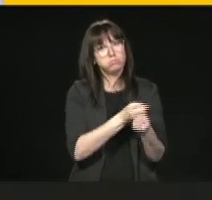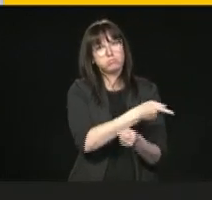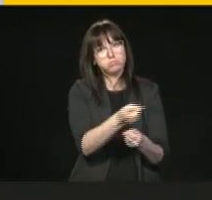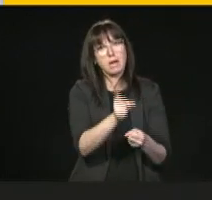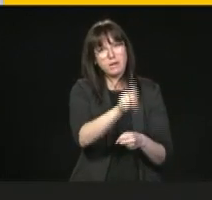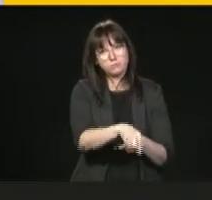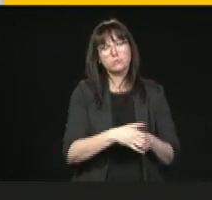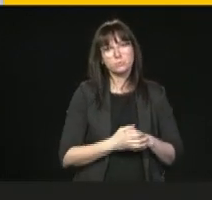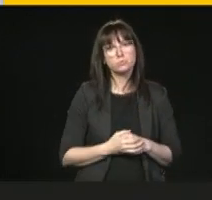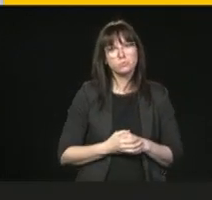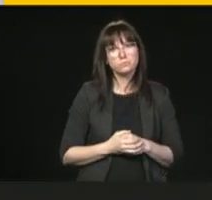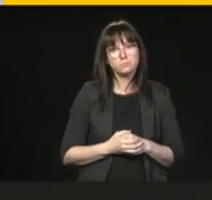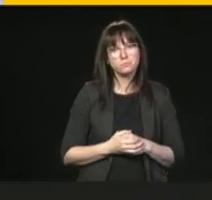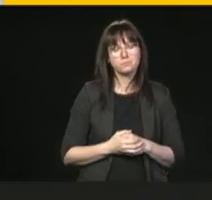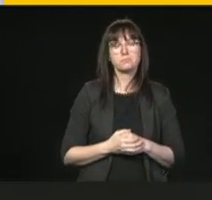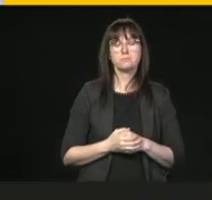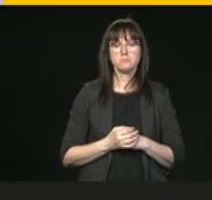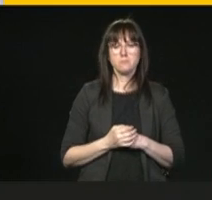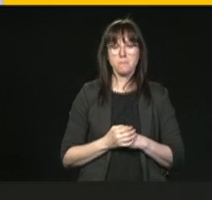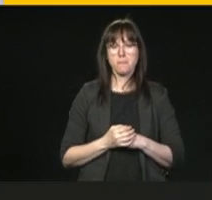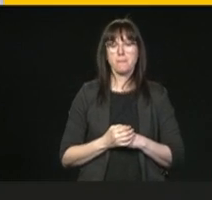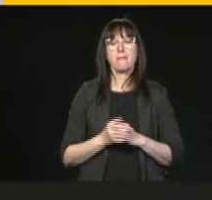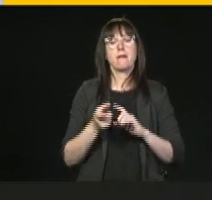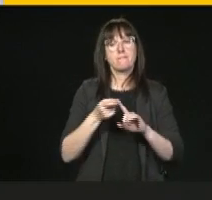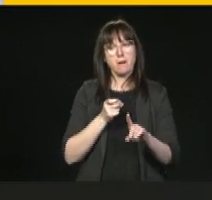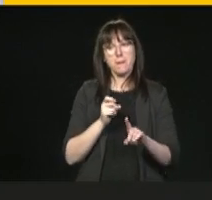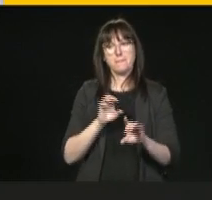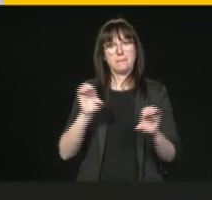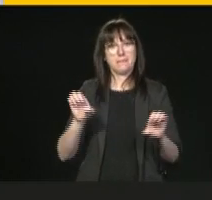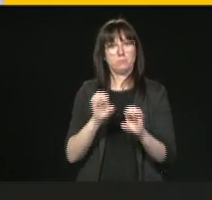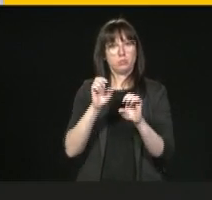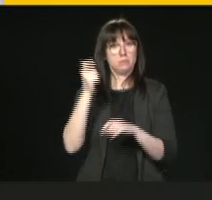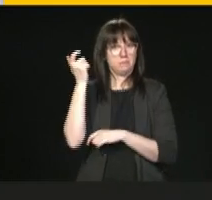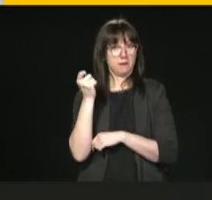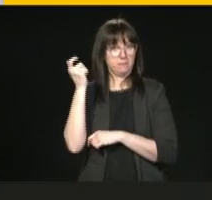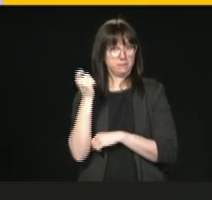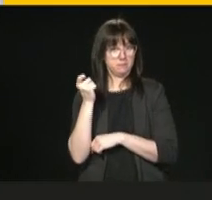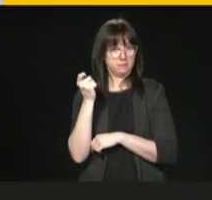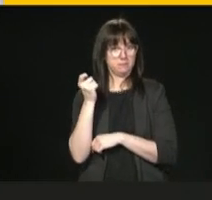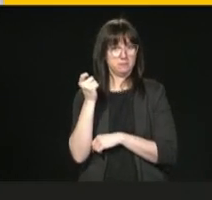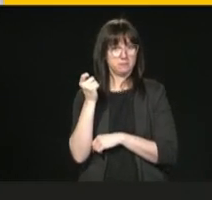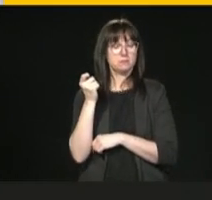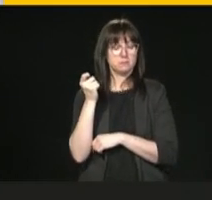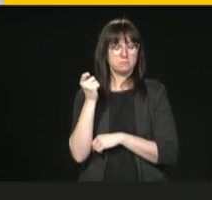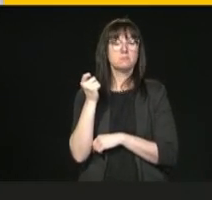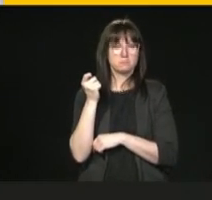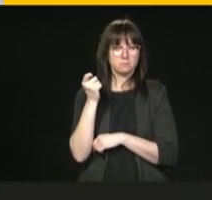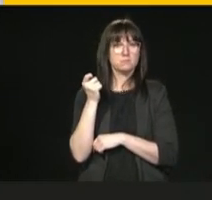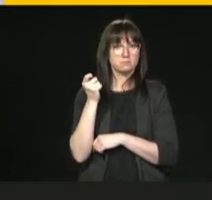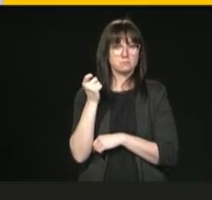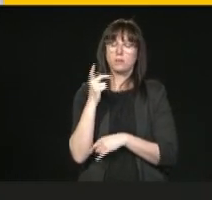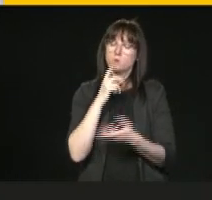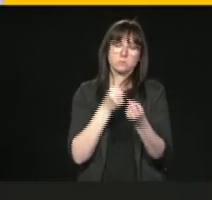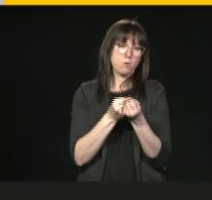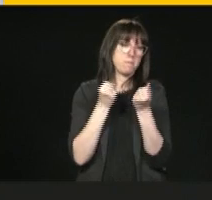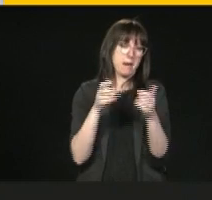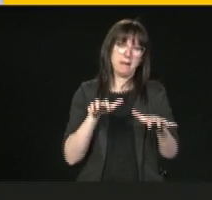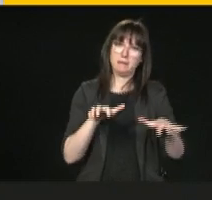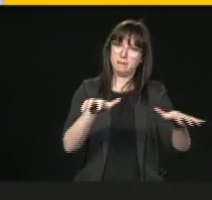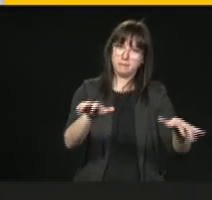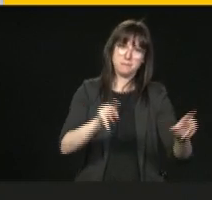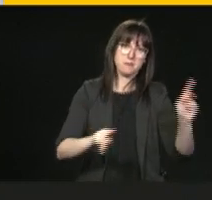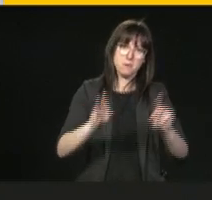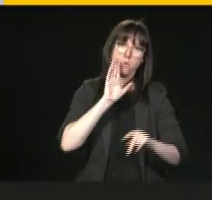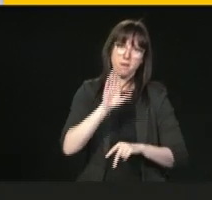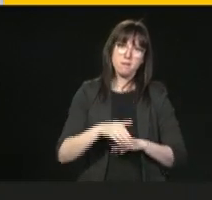And yes, the Canada Emergency Response Benefit will help a great many people who need it. But when possible, it